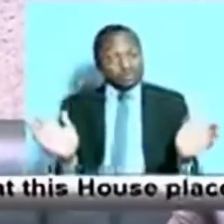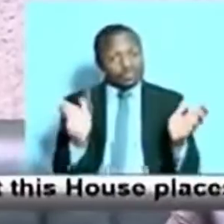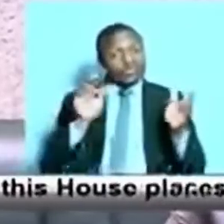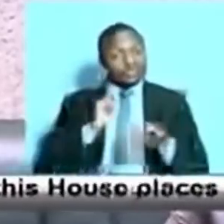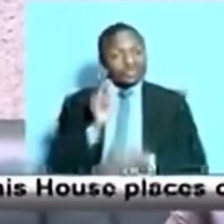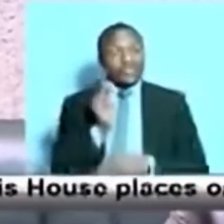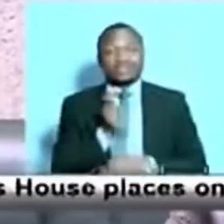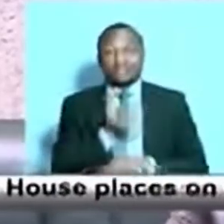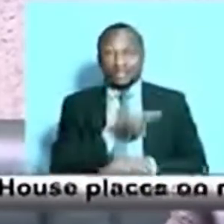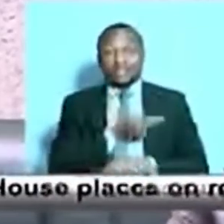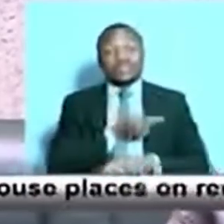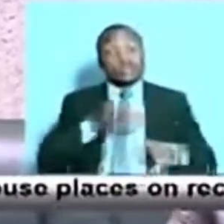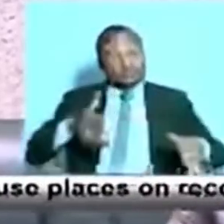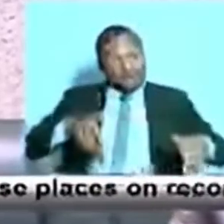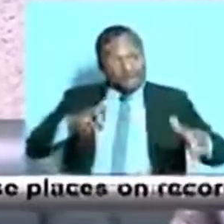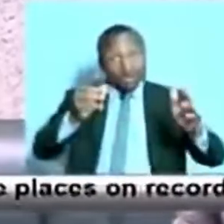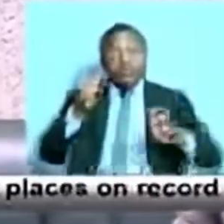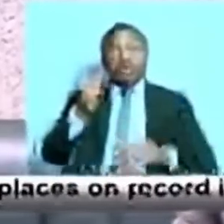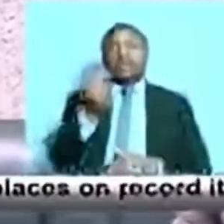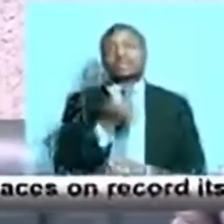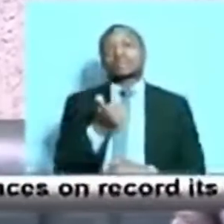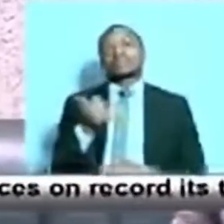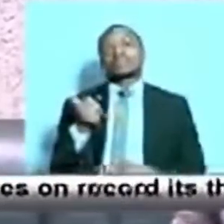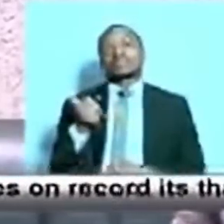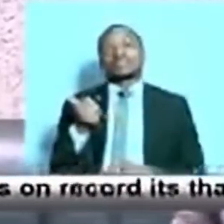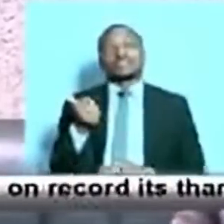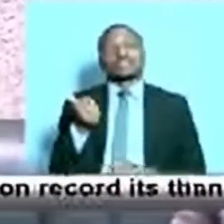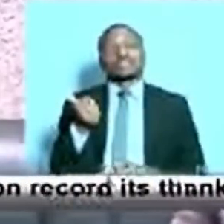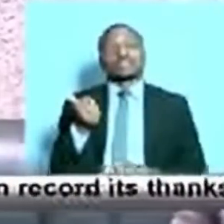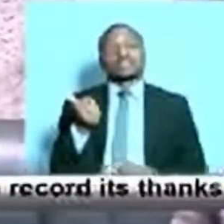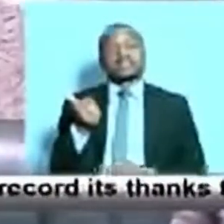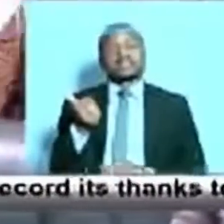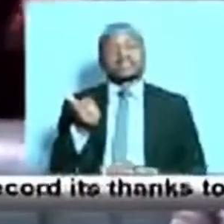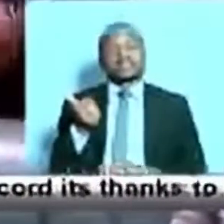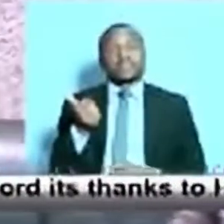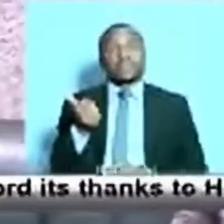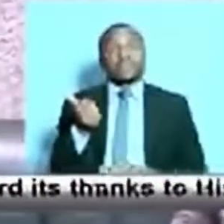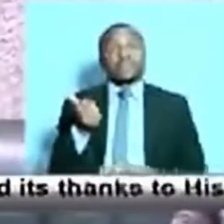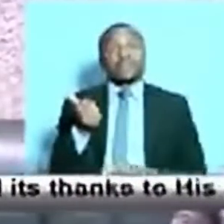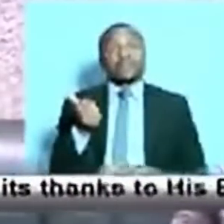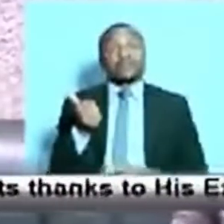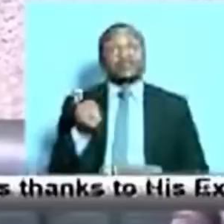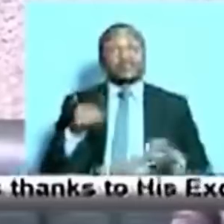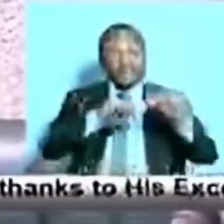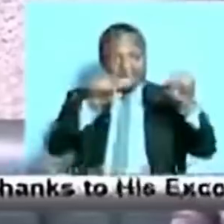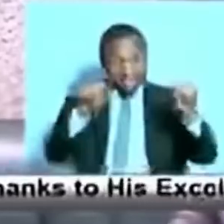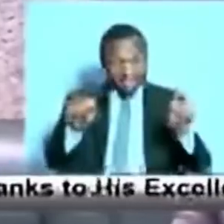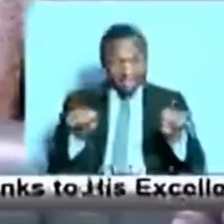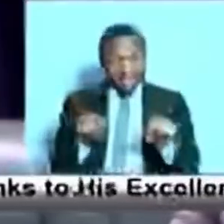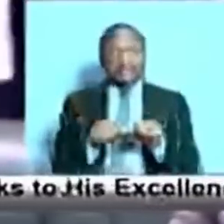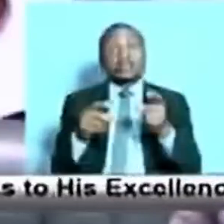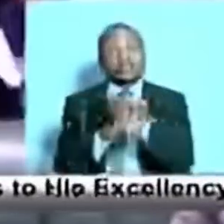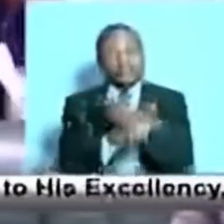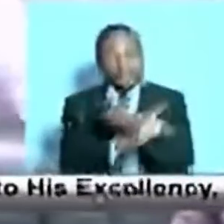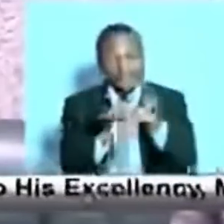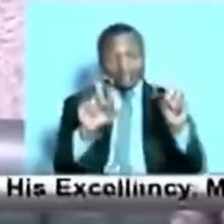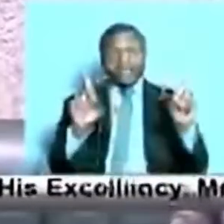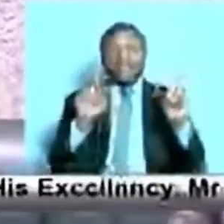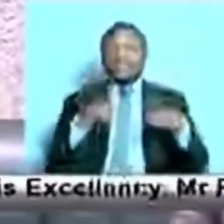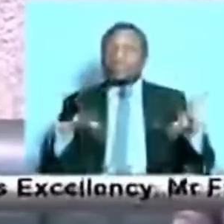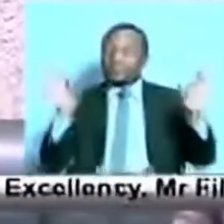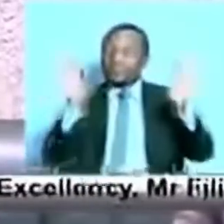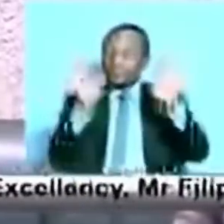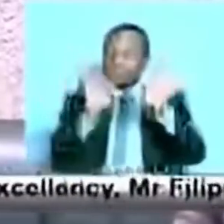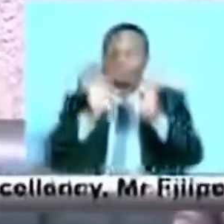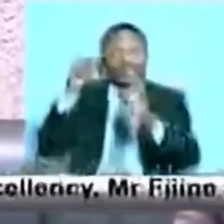to tolerate one another in the dispensation of democracy. That is the key. And when